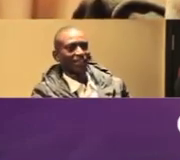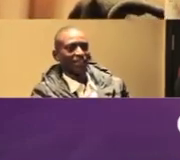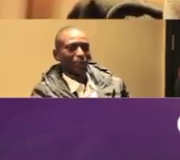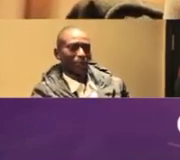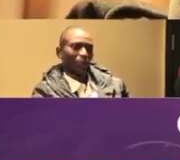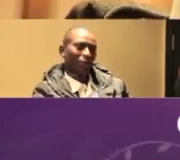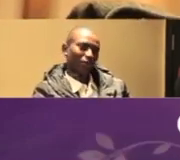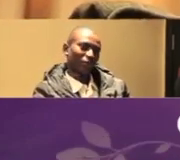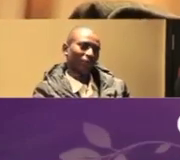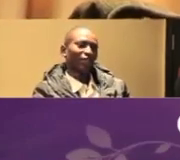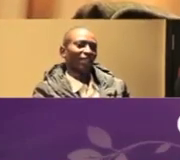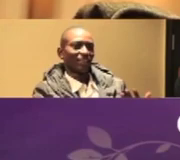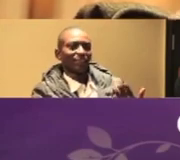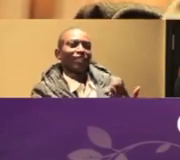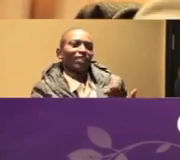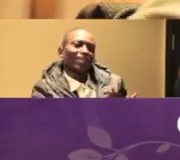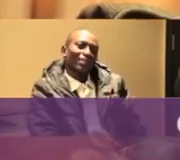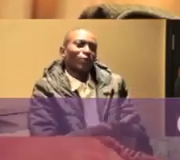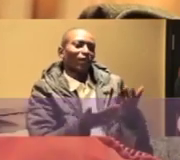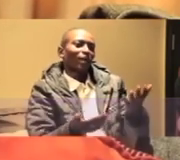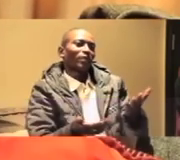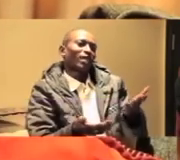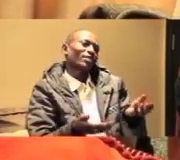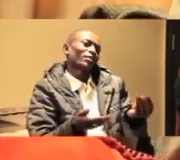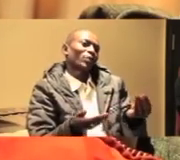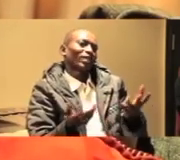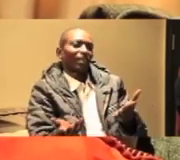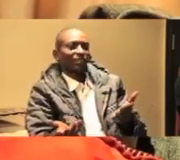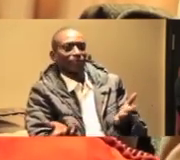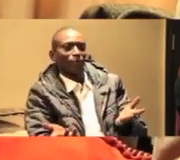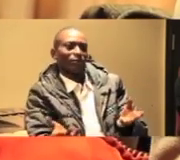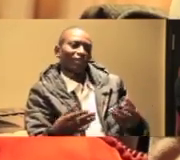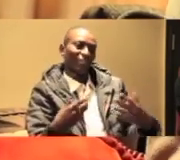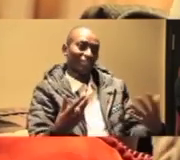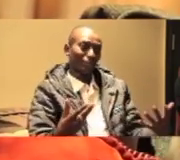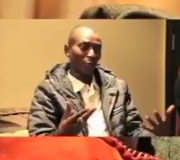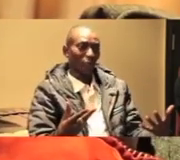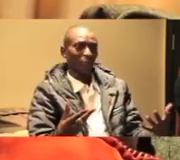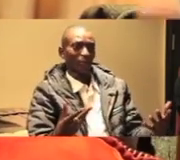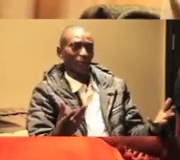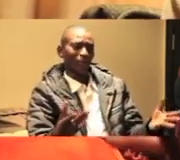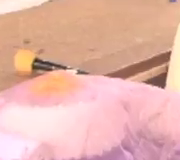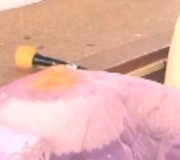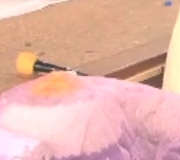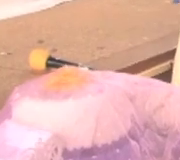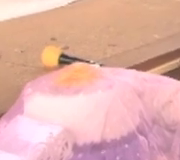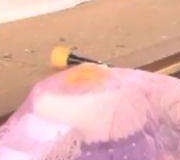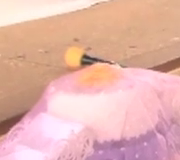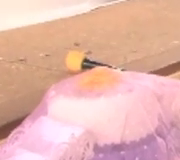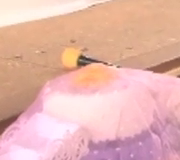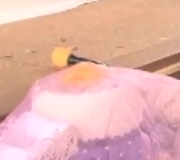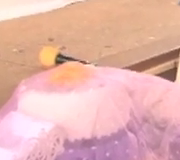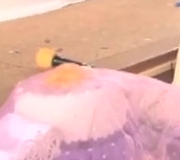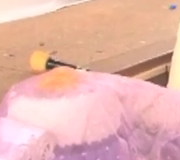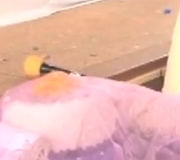I can take care of my wife, and it will help us maybe get food, live comfortable, get